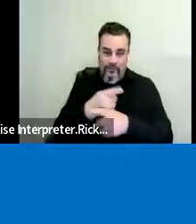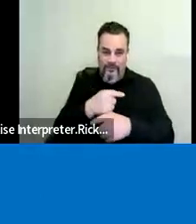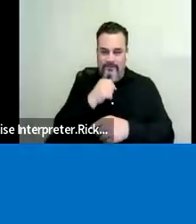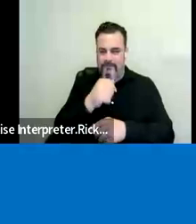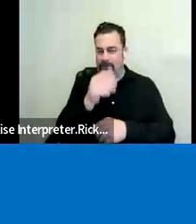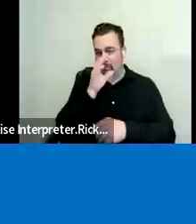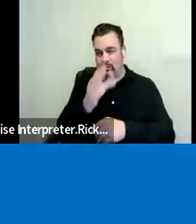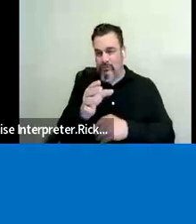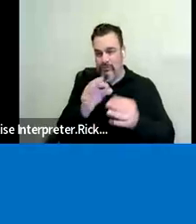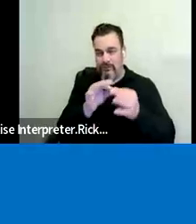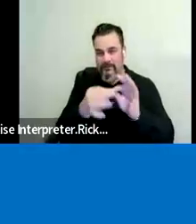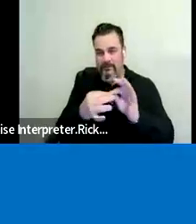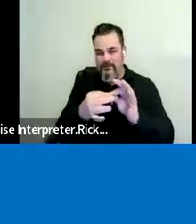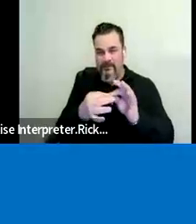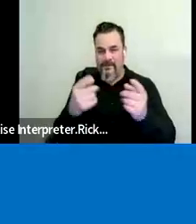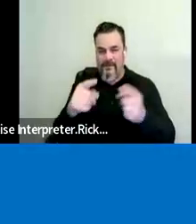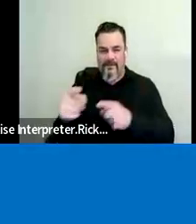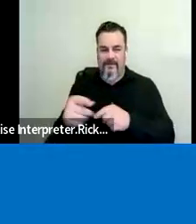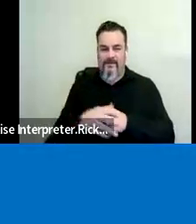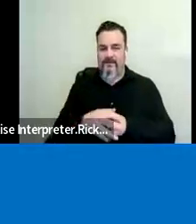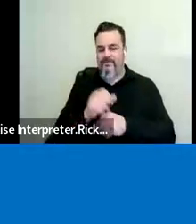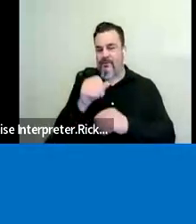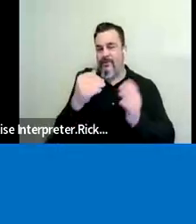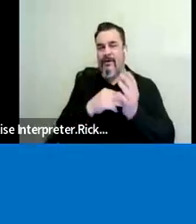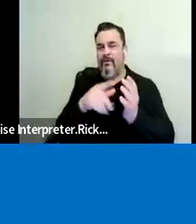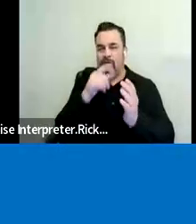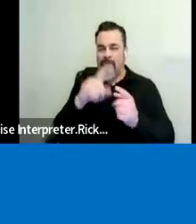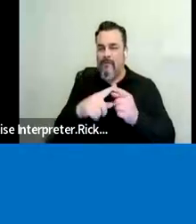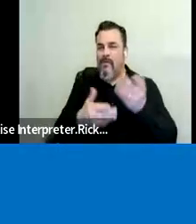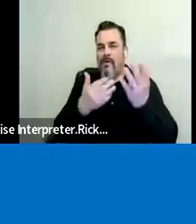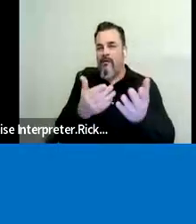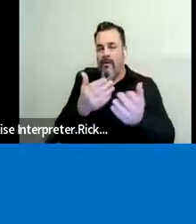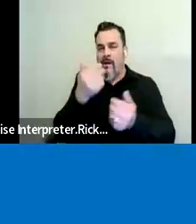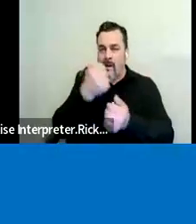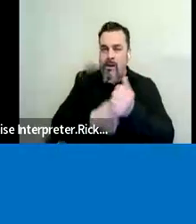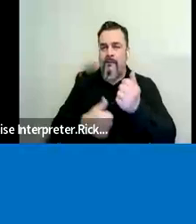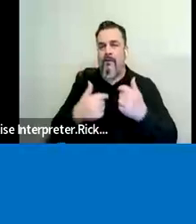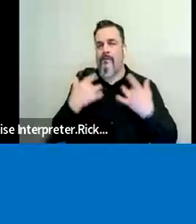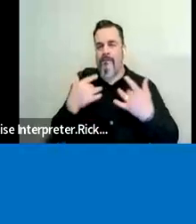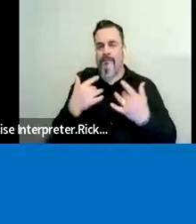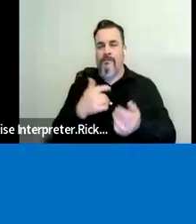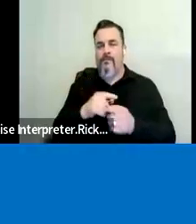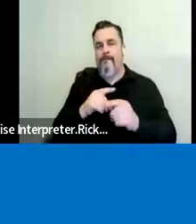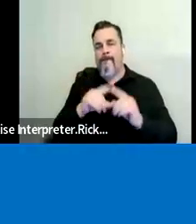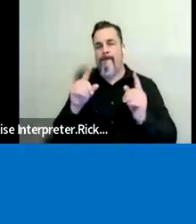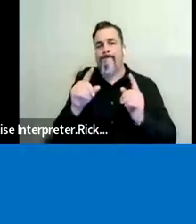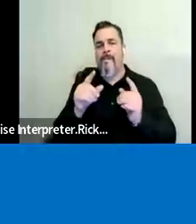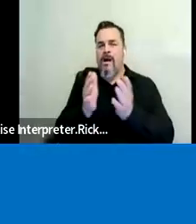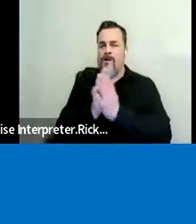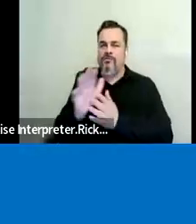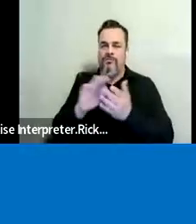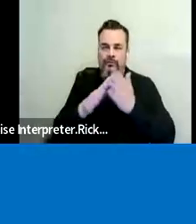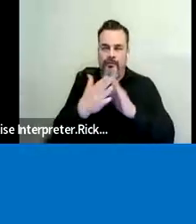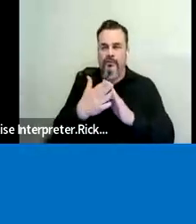direct translation that's happening. And again, you don't have to offer it at every single event, but ask your